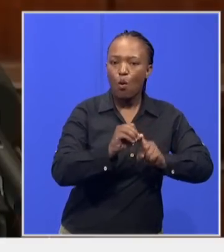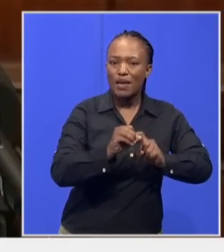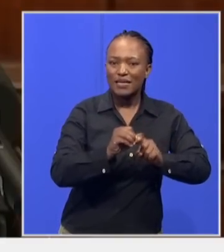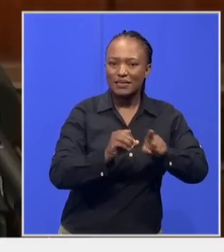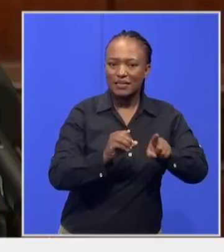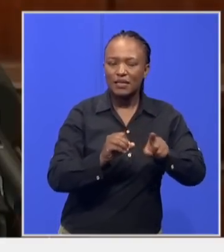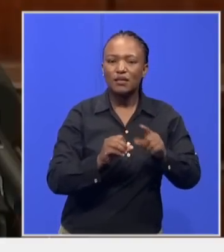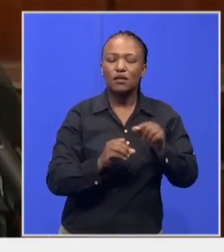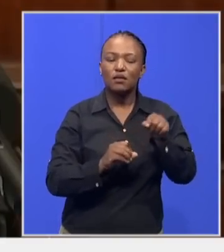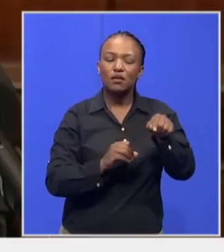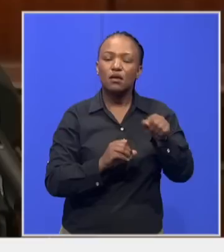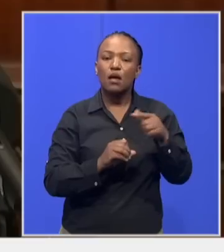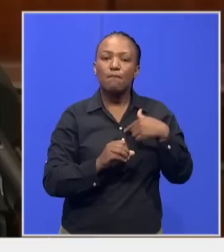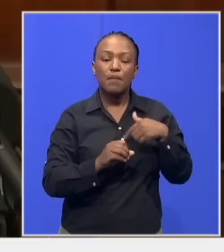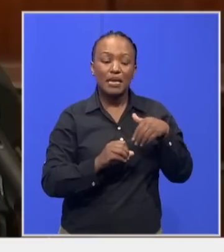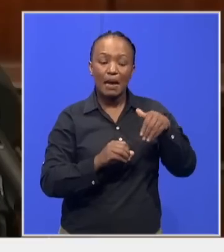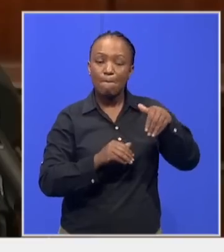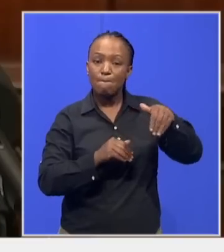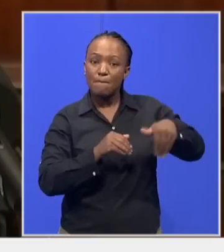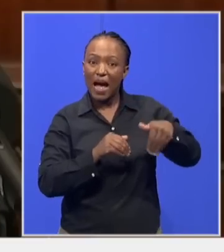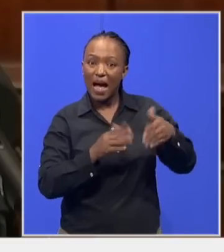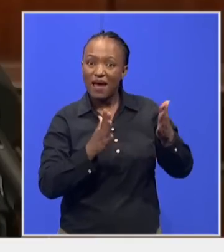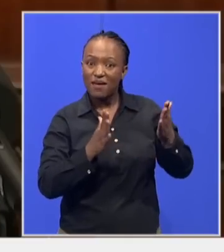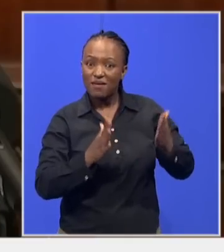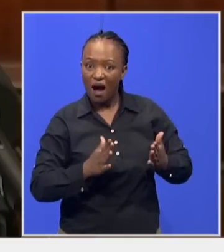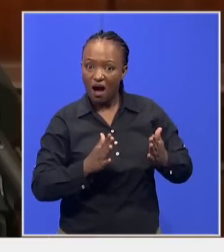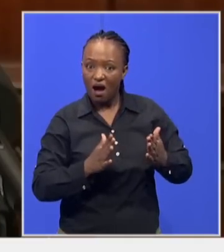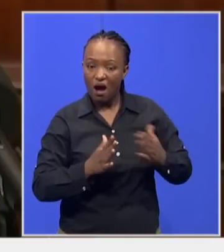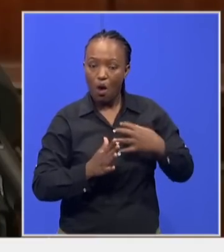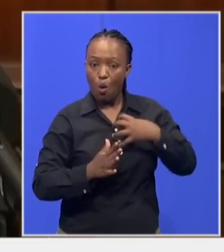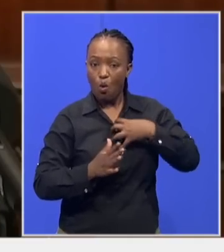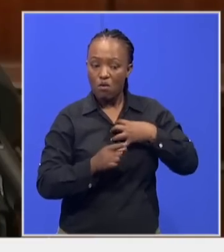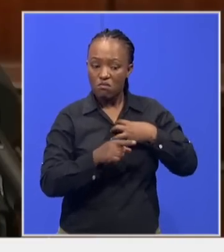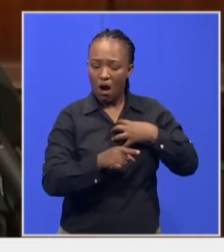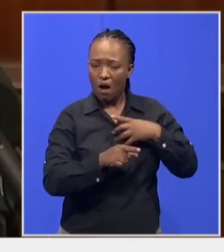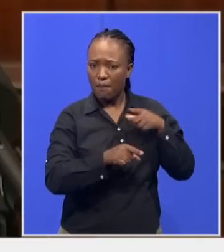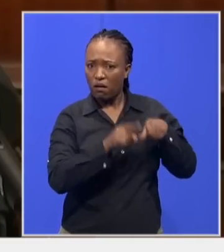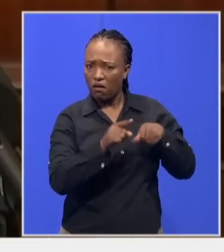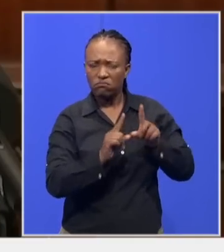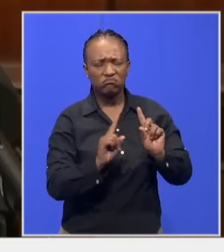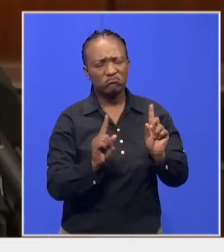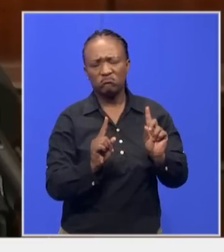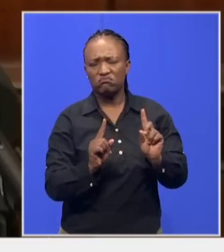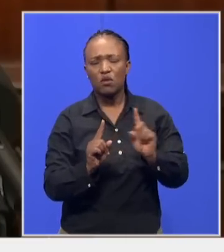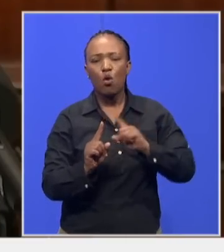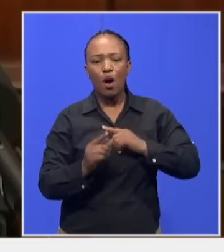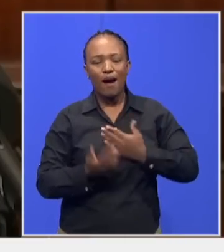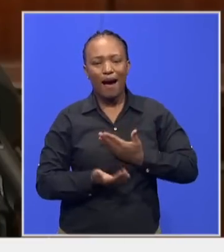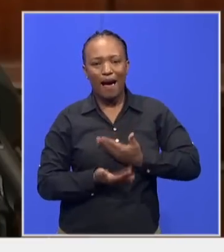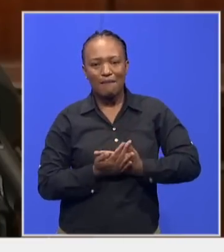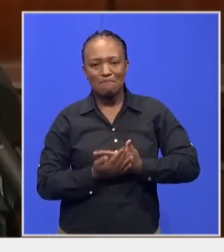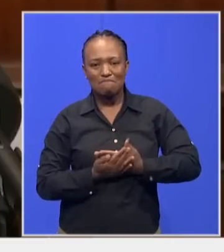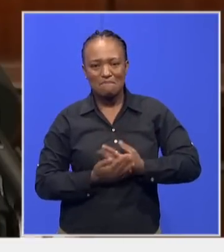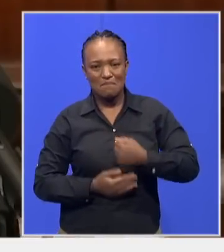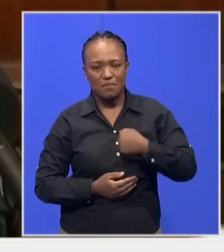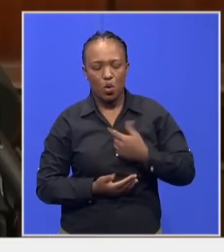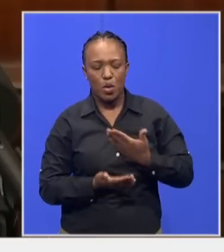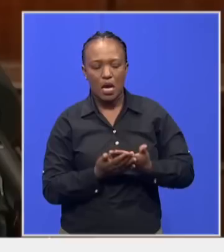has nothing to do with the miner, has everything to do with our ability to ensure that we are able to